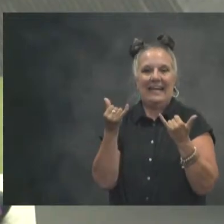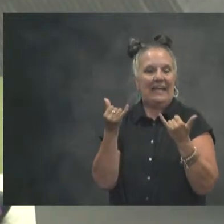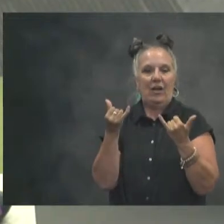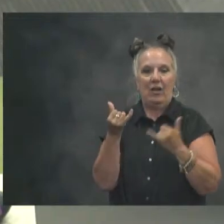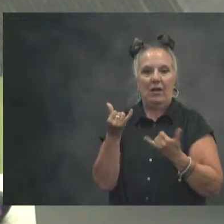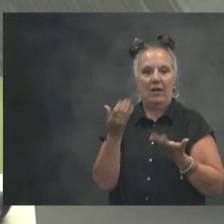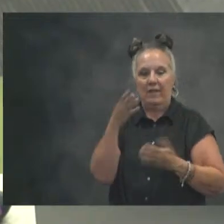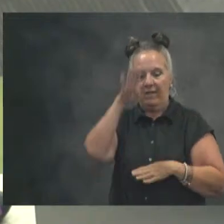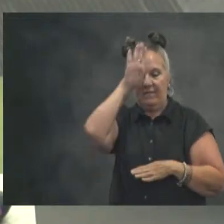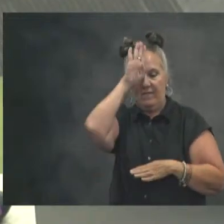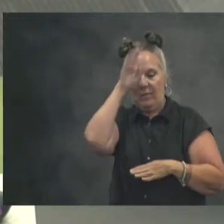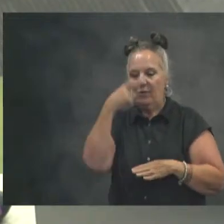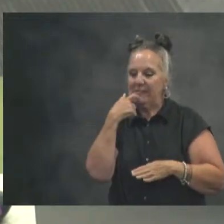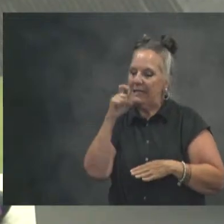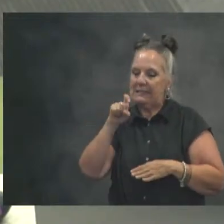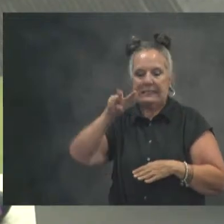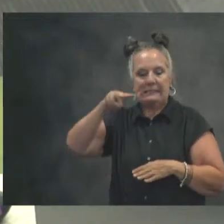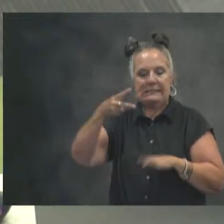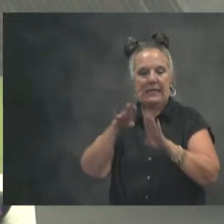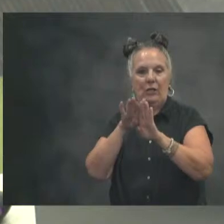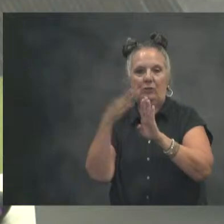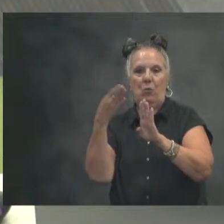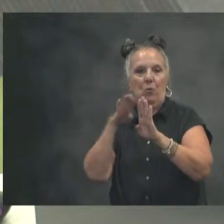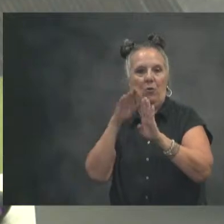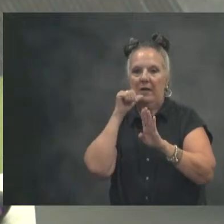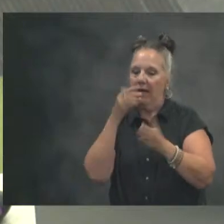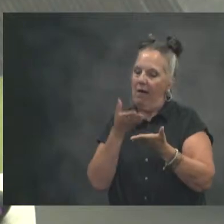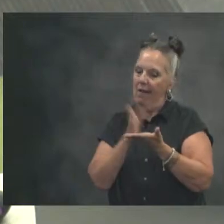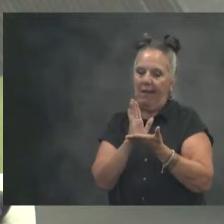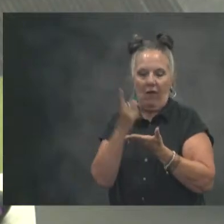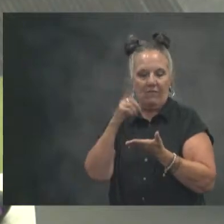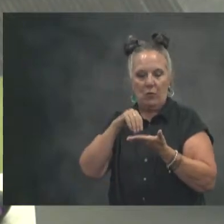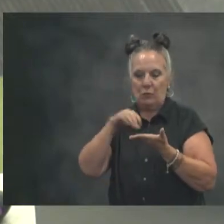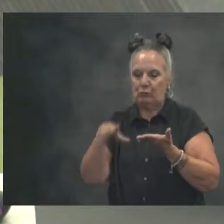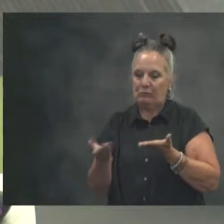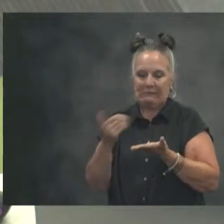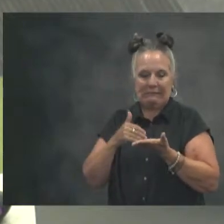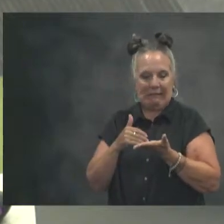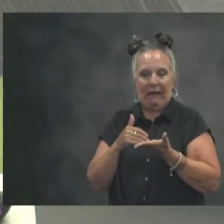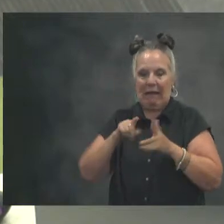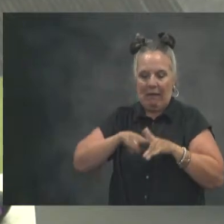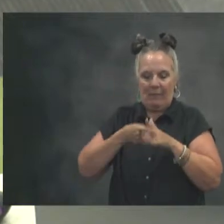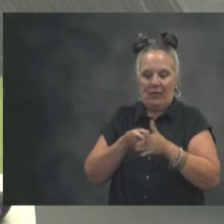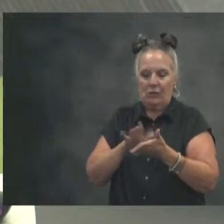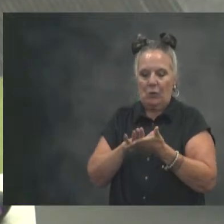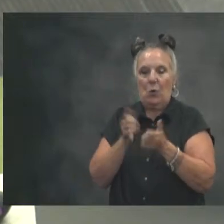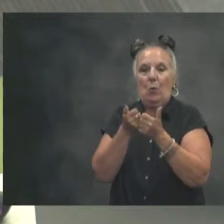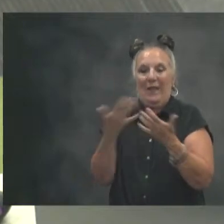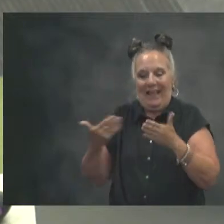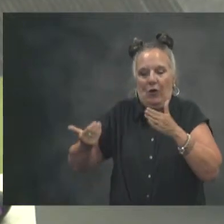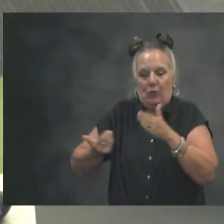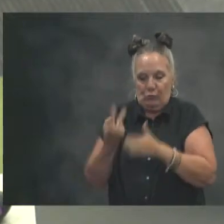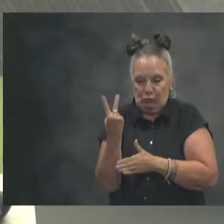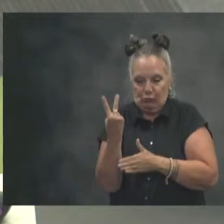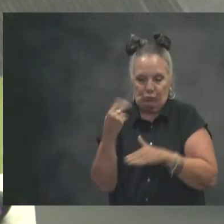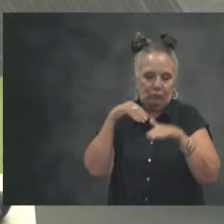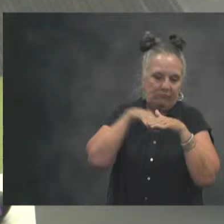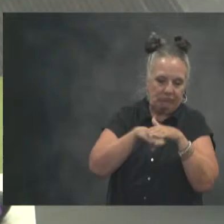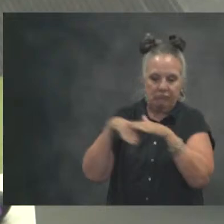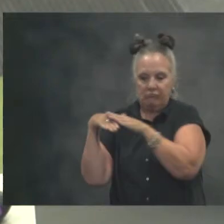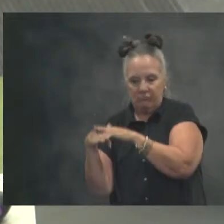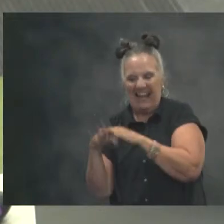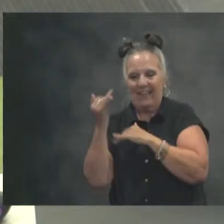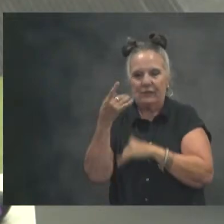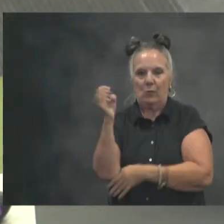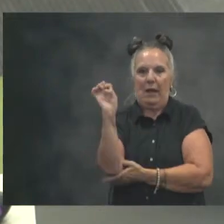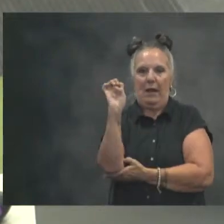marshal asked for the second door entry and was not going to reallow occupancy for the start of school without the entries. So that's why this was done